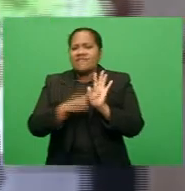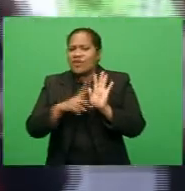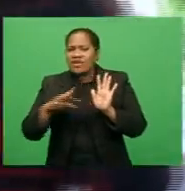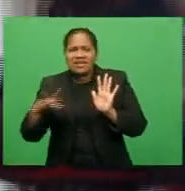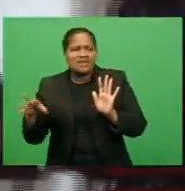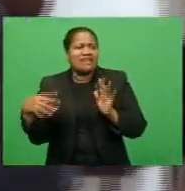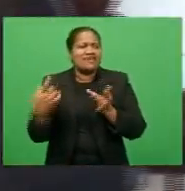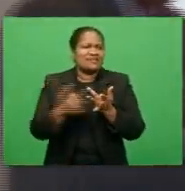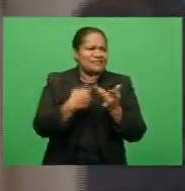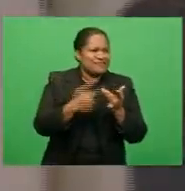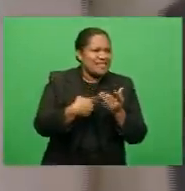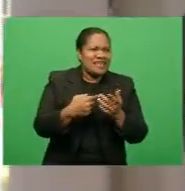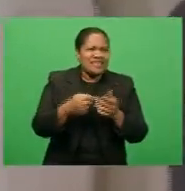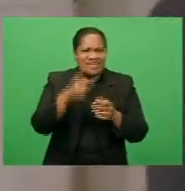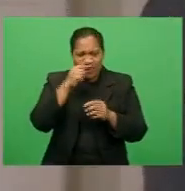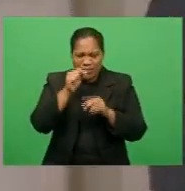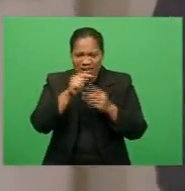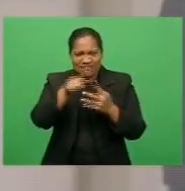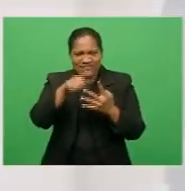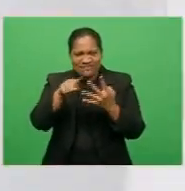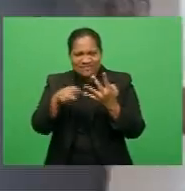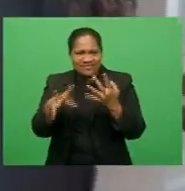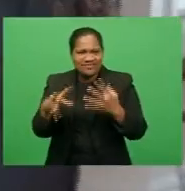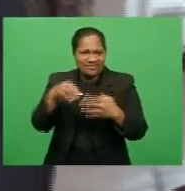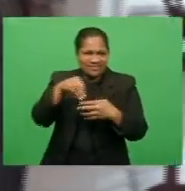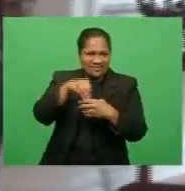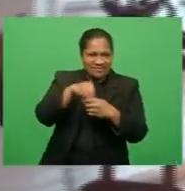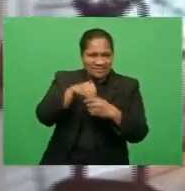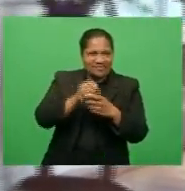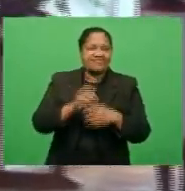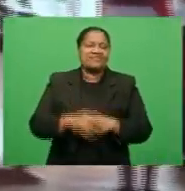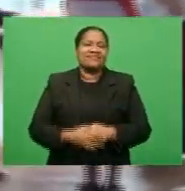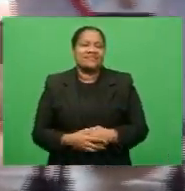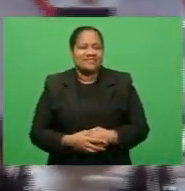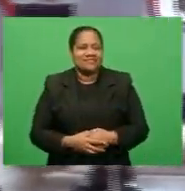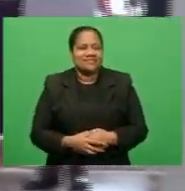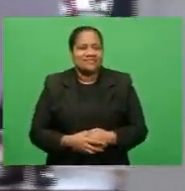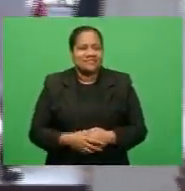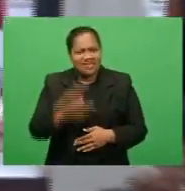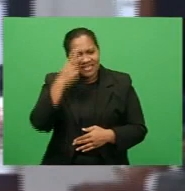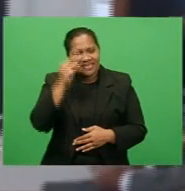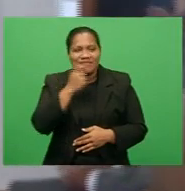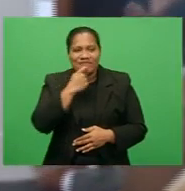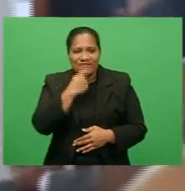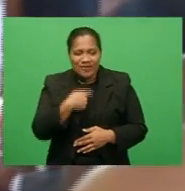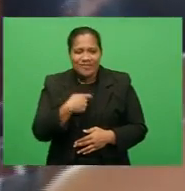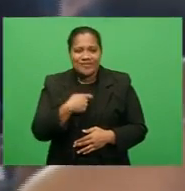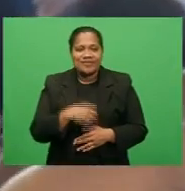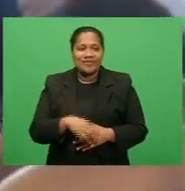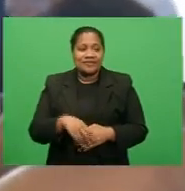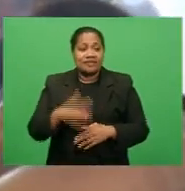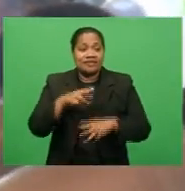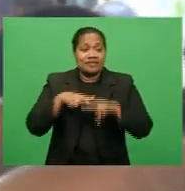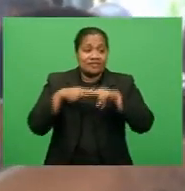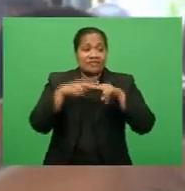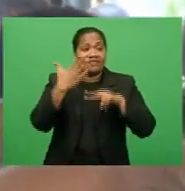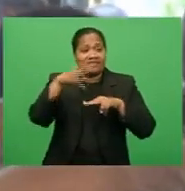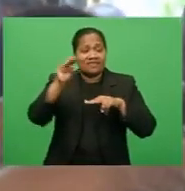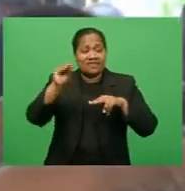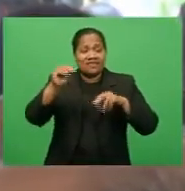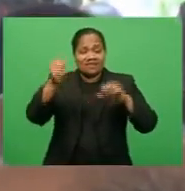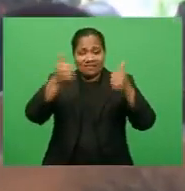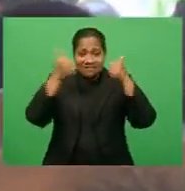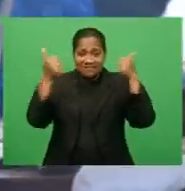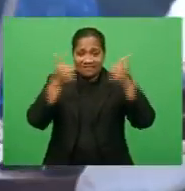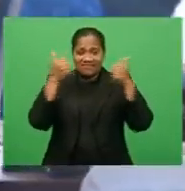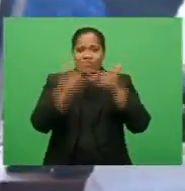former Fiji National University Chancellor Iqbal Janif, to name a few. The Fiji 50th Anniversary Commemorative Medal